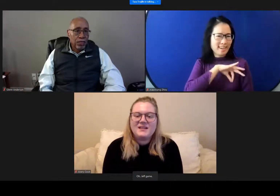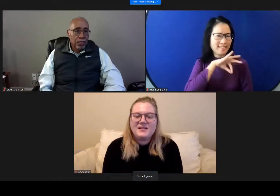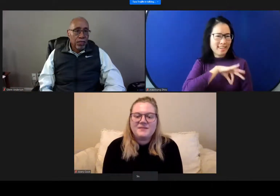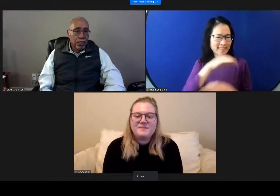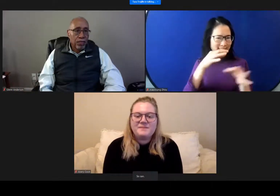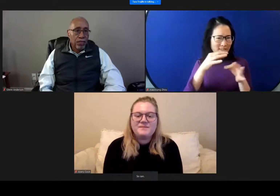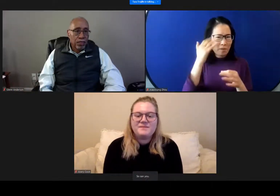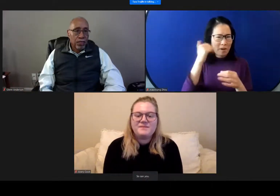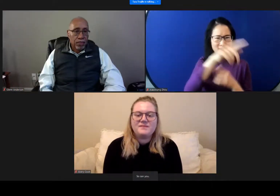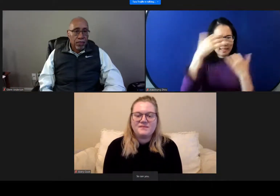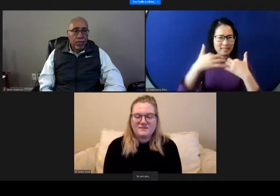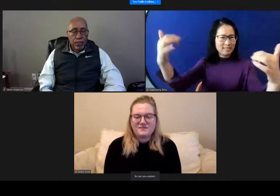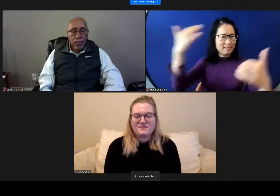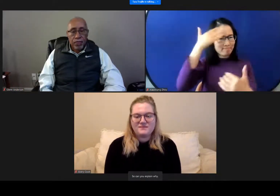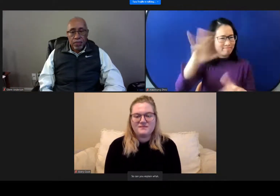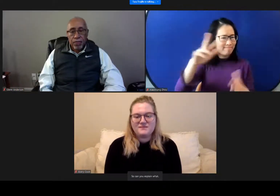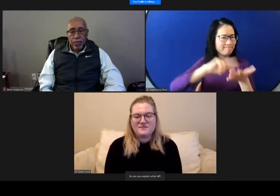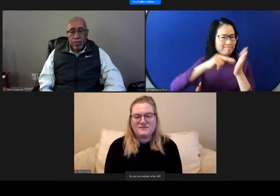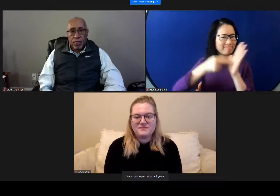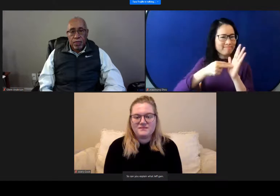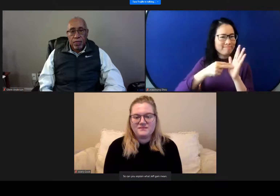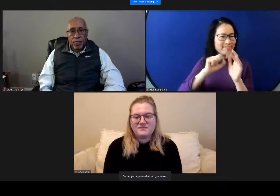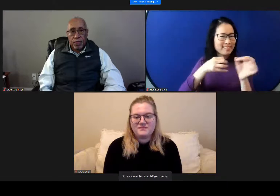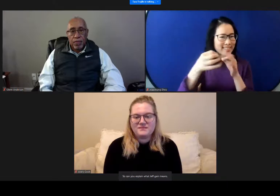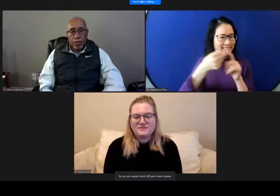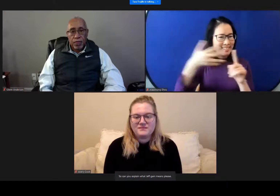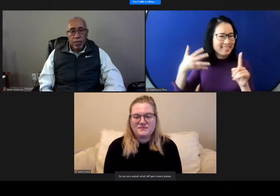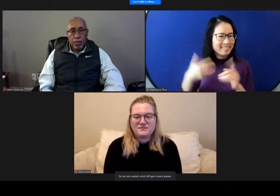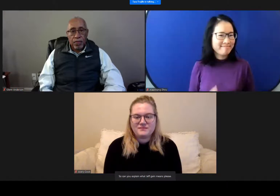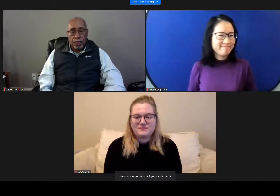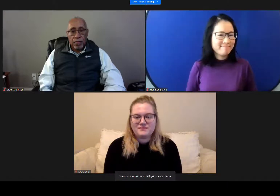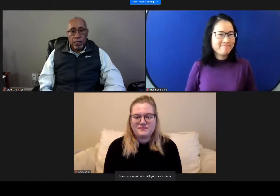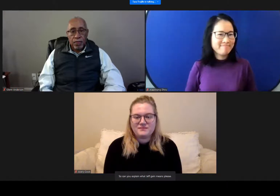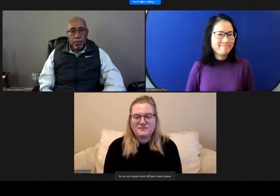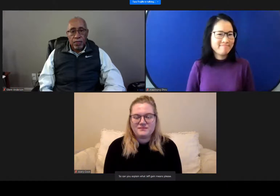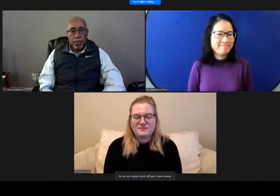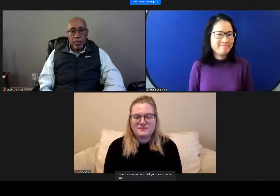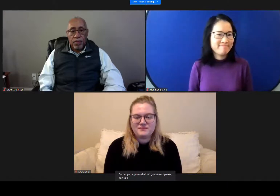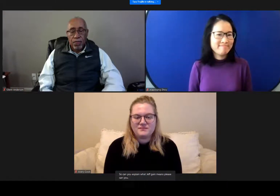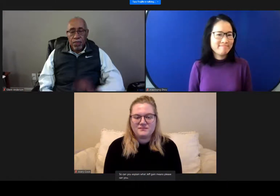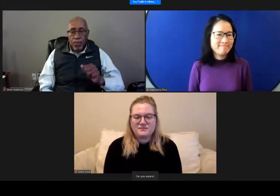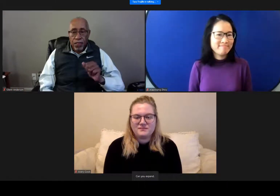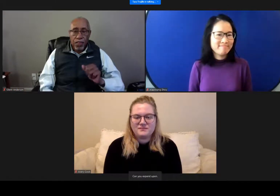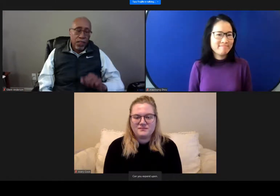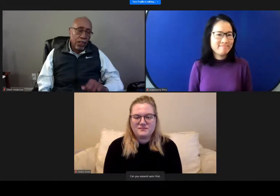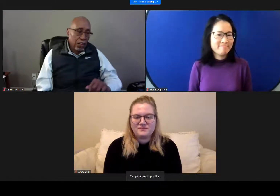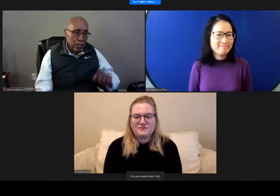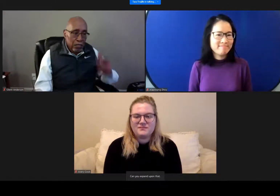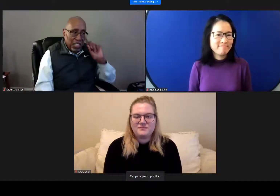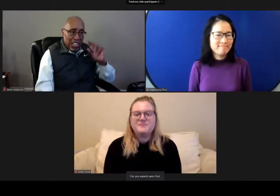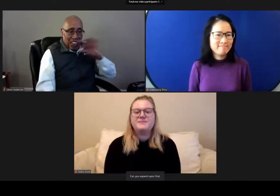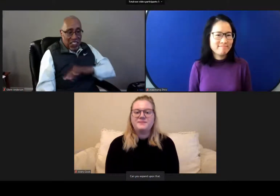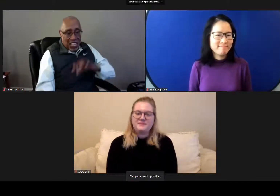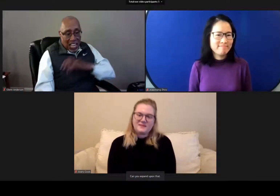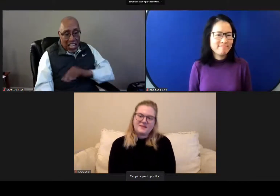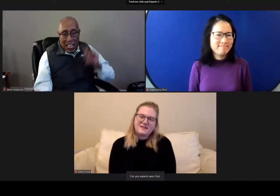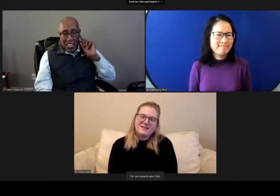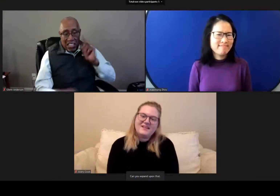So can you explain what deaf gain means, please? Can you expand upon that?